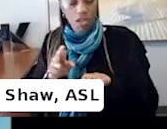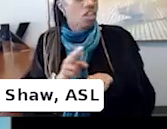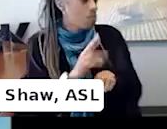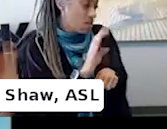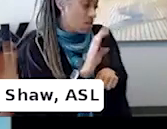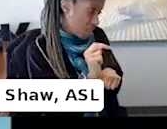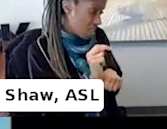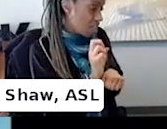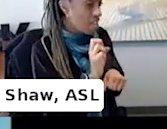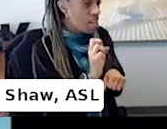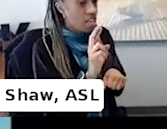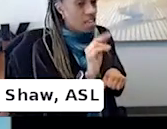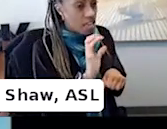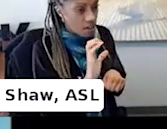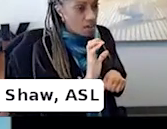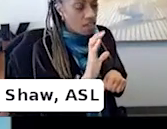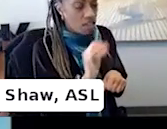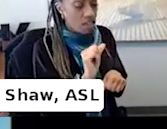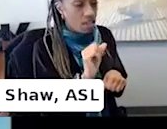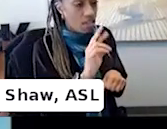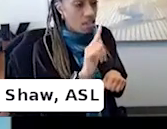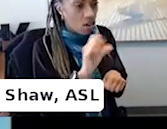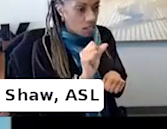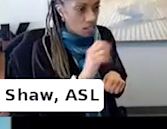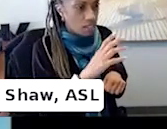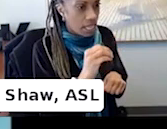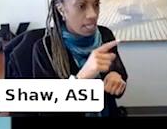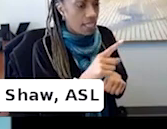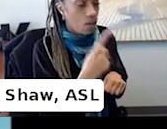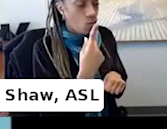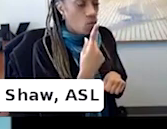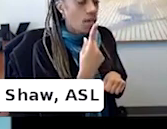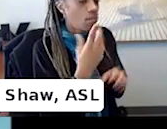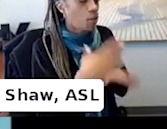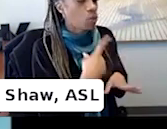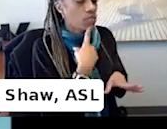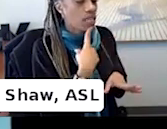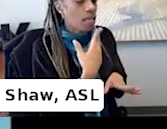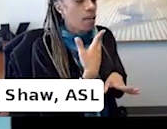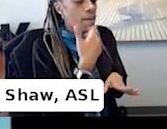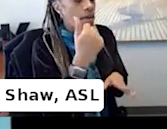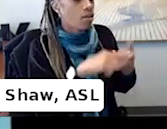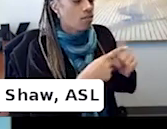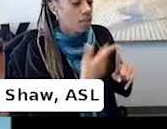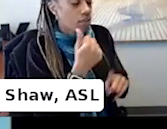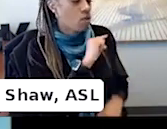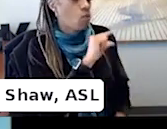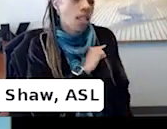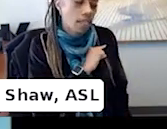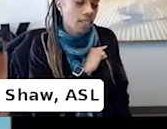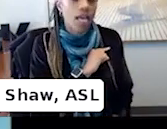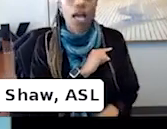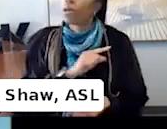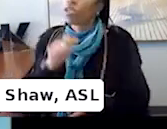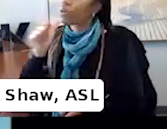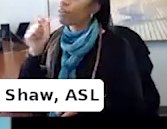or Carlos. Yeah, and like I have better quality friends, but less quantity. I wouldn't judge the quality, but I think... I mean,